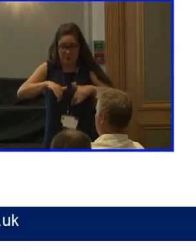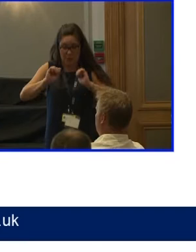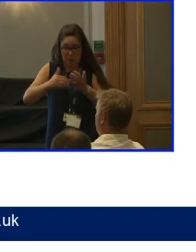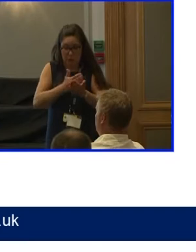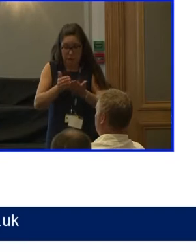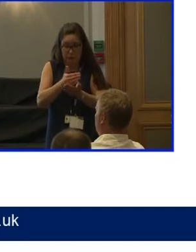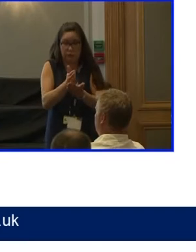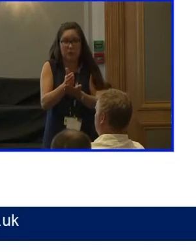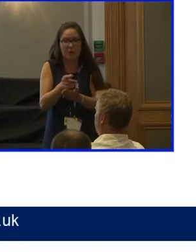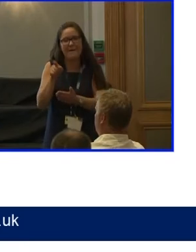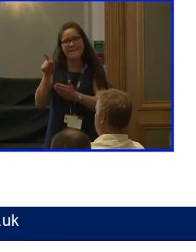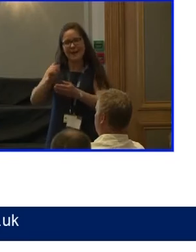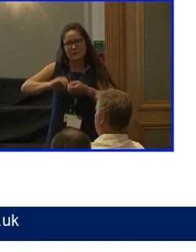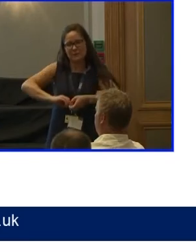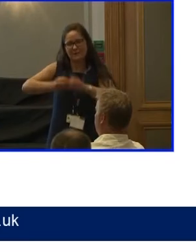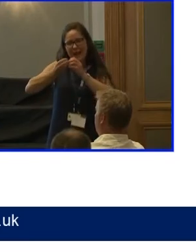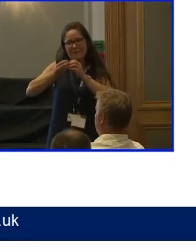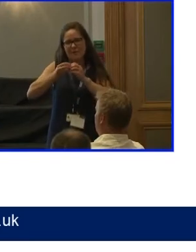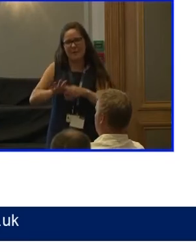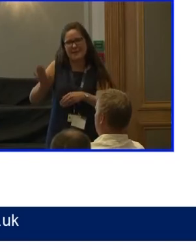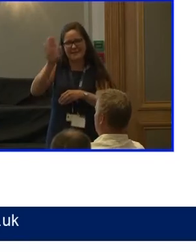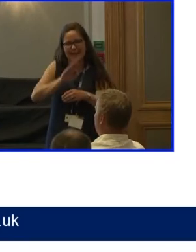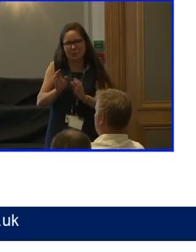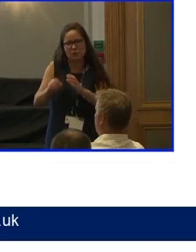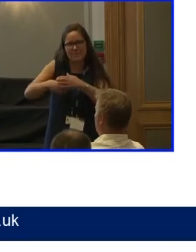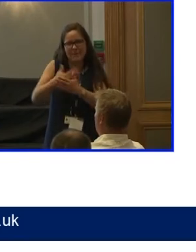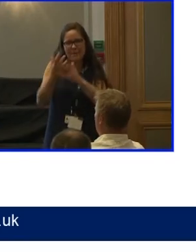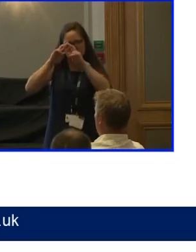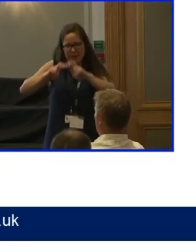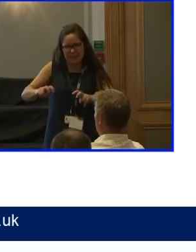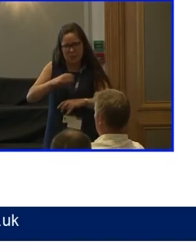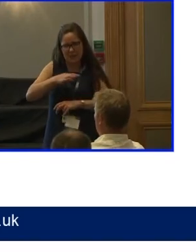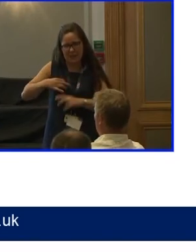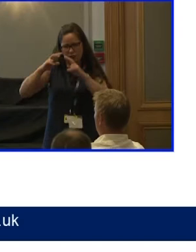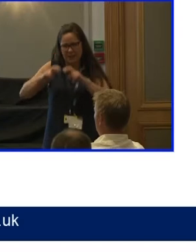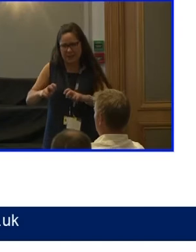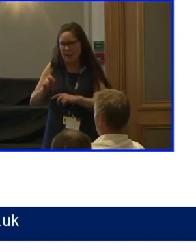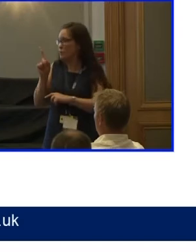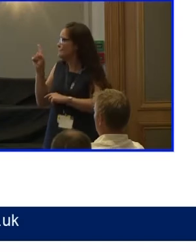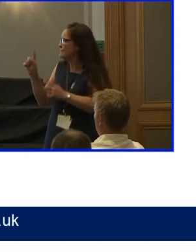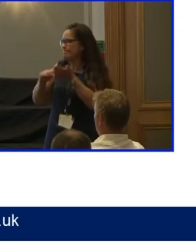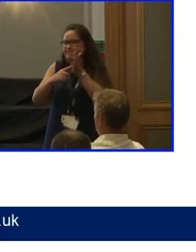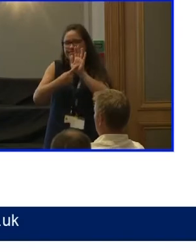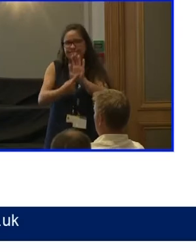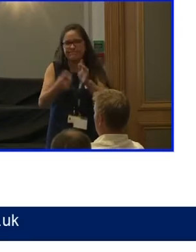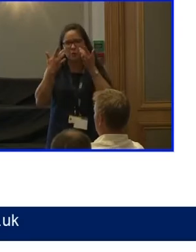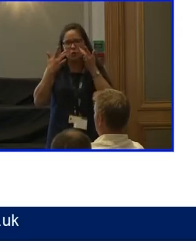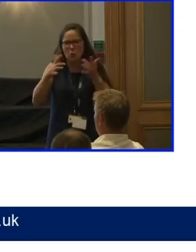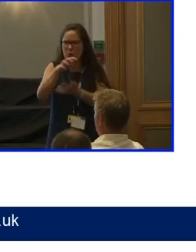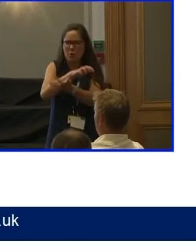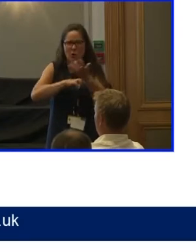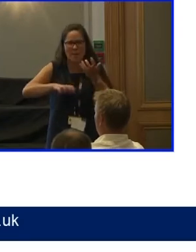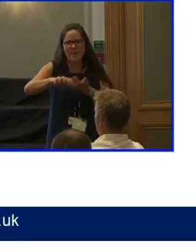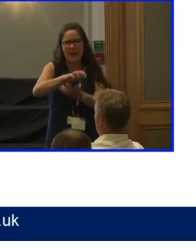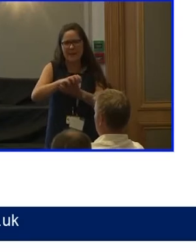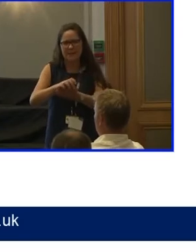of Health and Clinical Research. But the main thing I'm using for this, or using this image for, is just to illustrate how complex that process can be. So on the